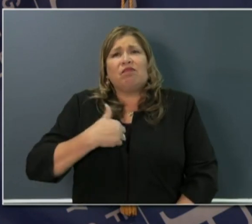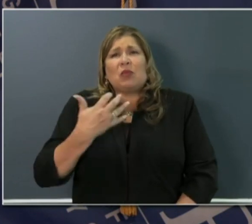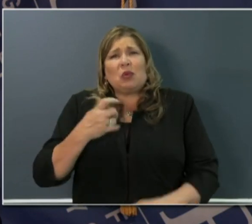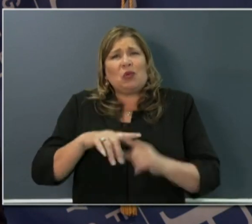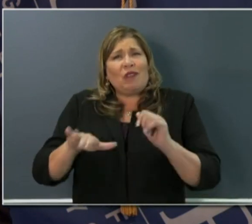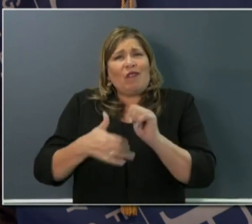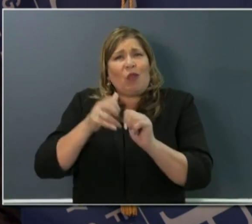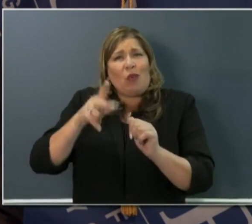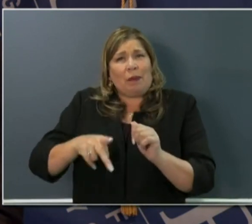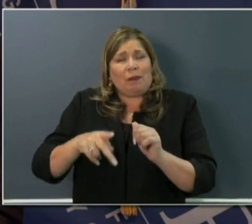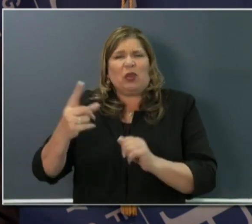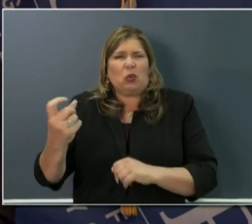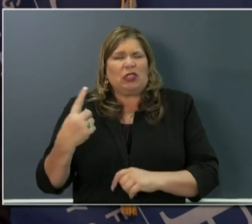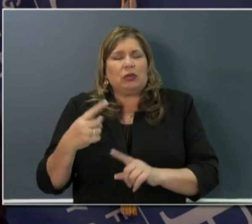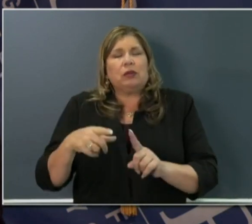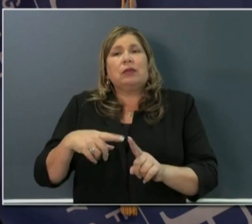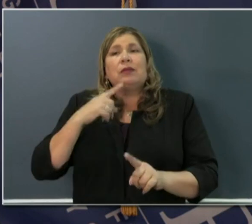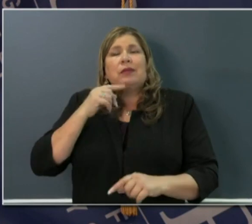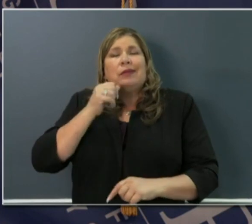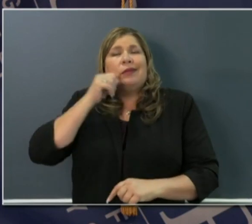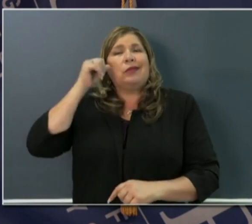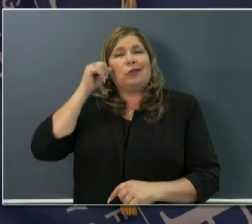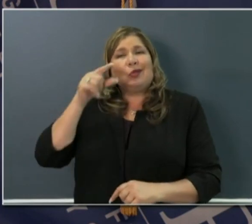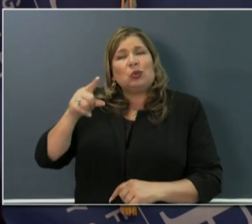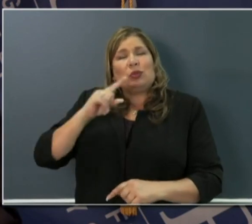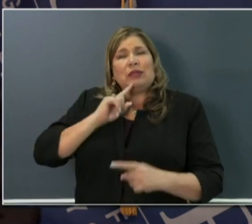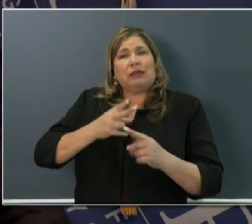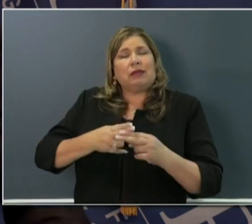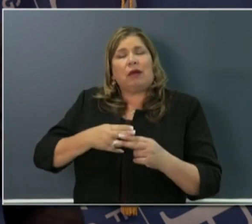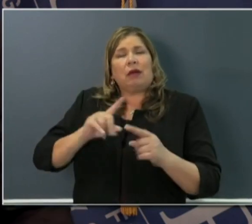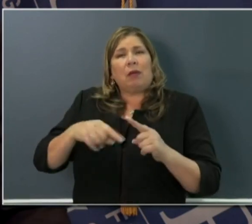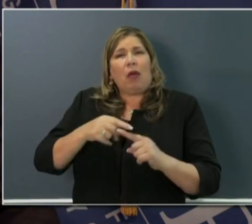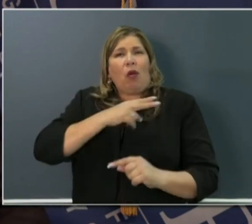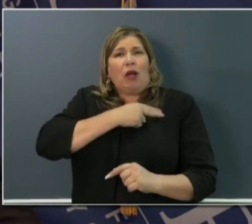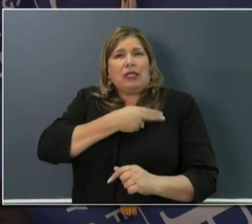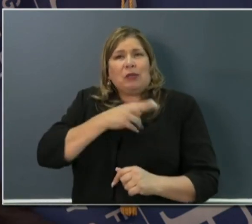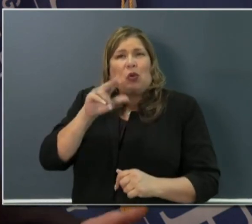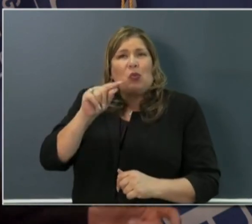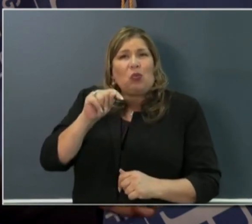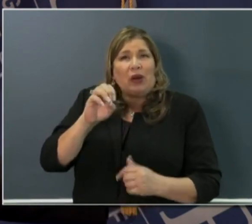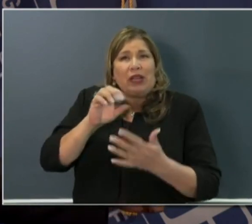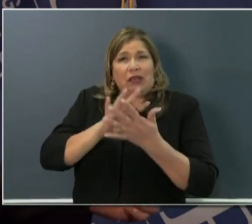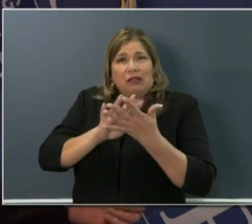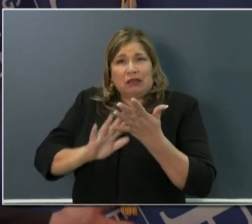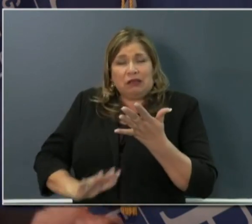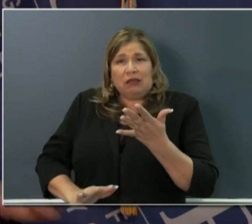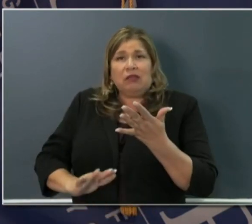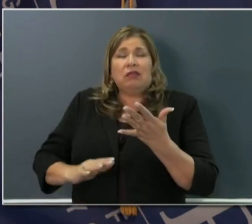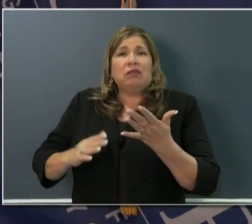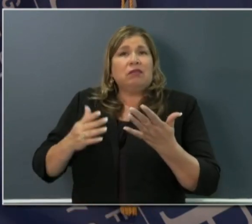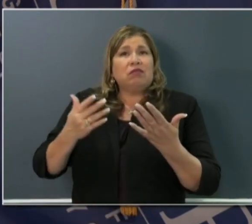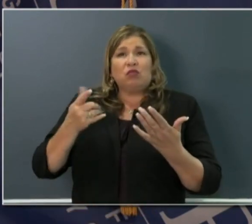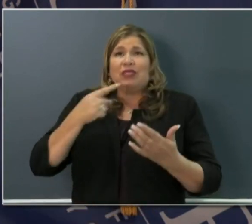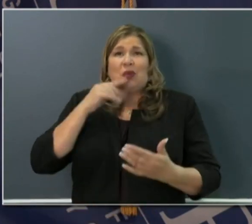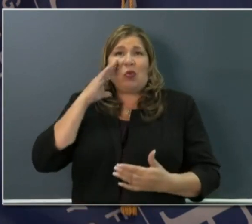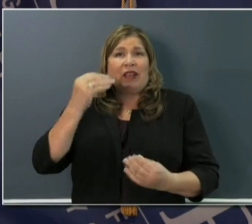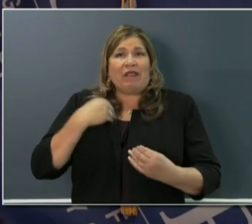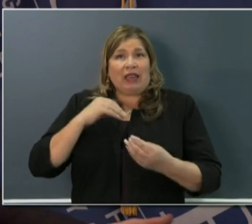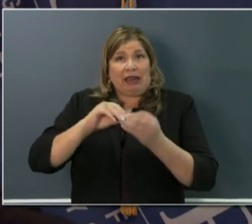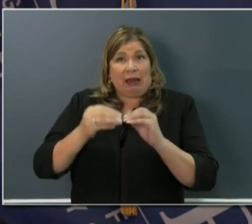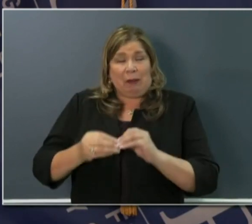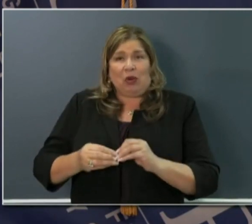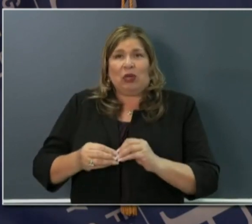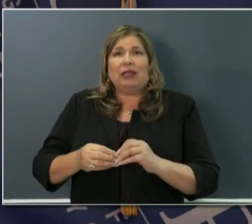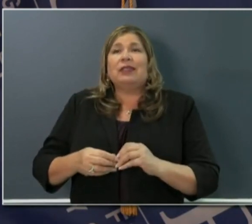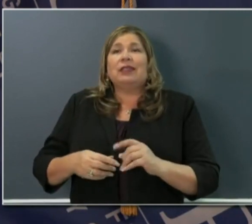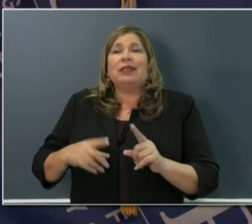as it relates to California's numbers. I'm just seeing if you had those today. Yeah, it looks like we're going to get them this afternoon, but Dr. Galley can talk a little bit more about that and forgive